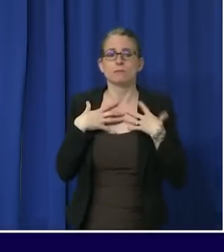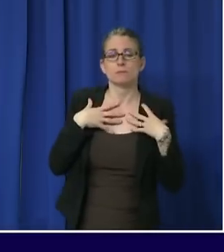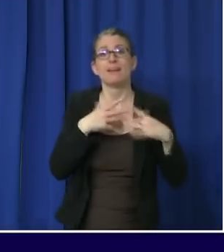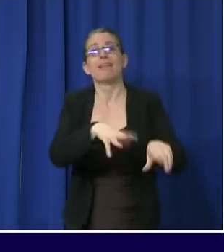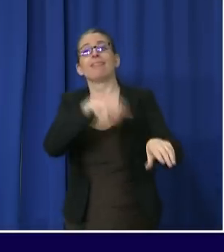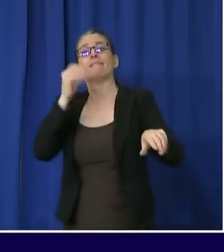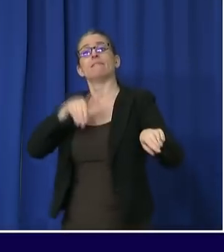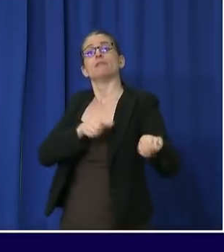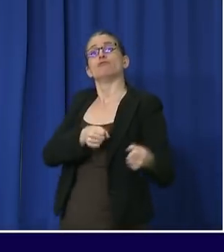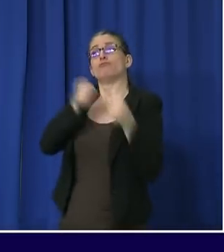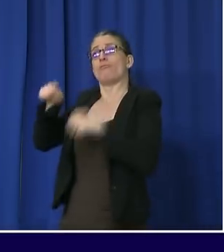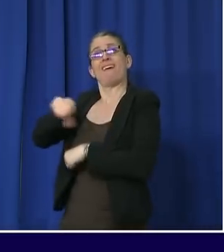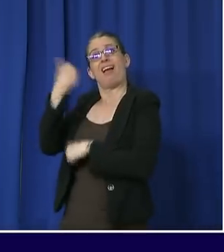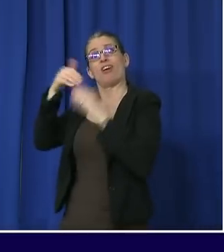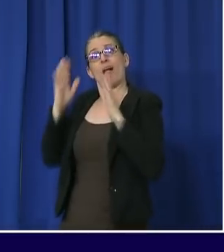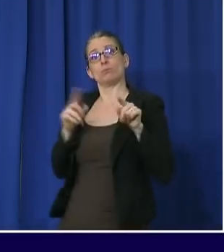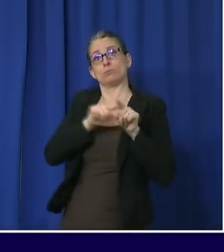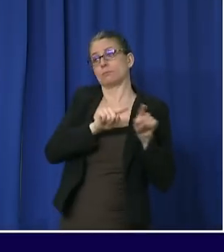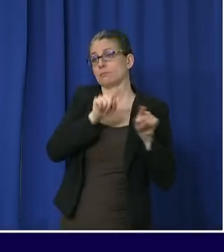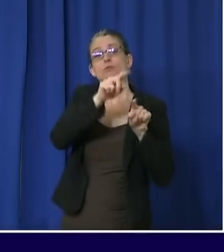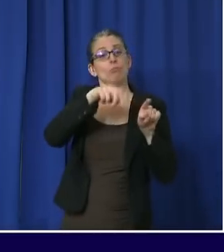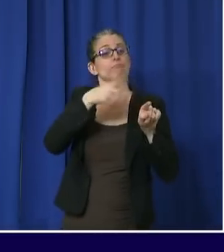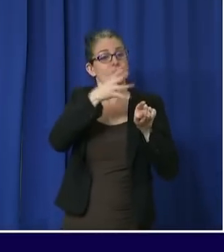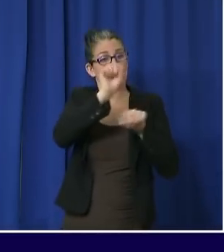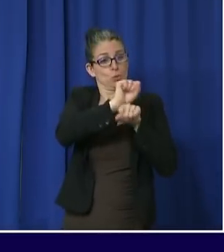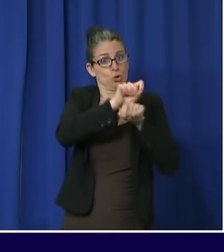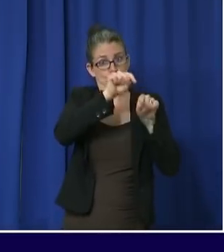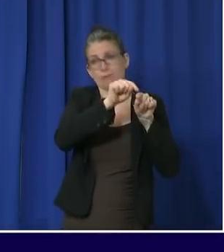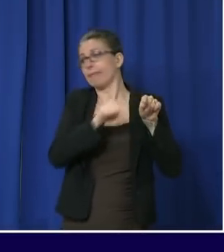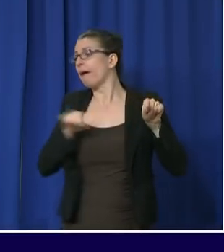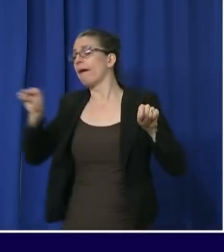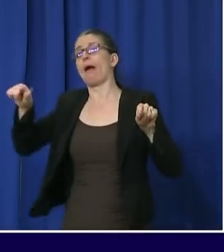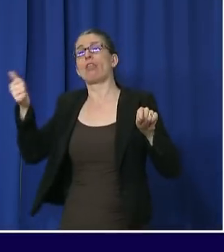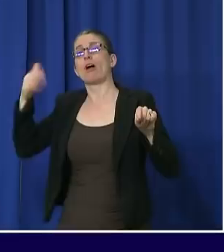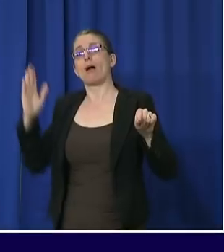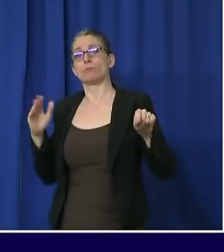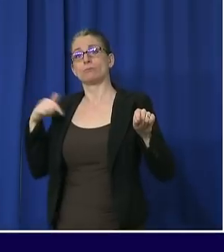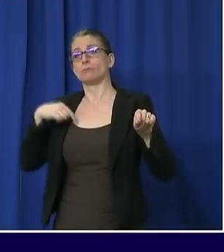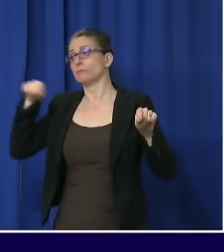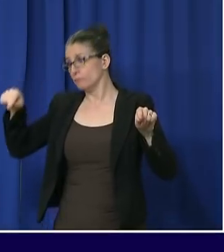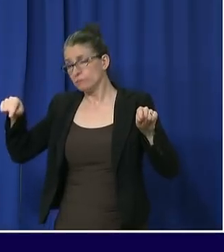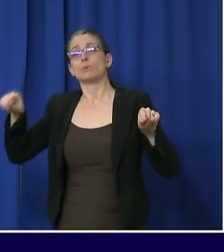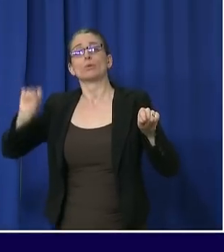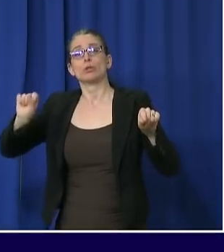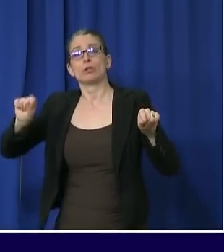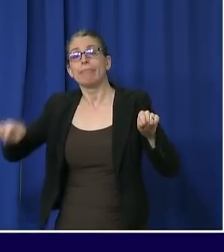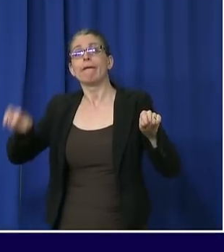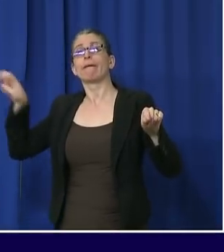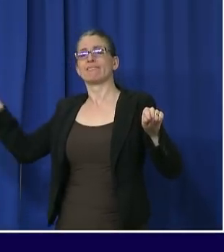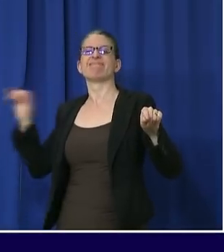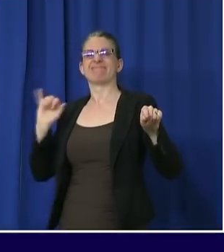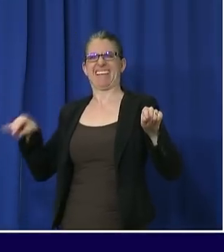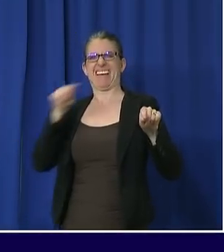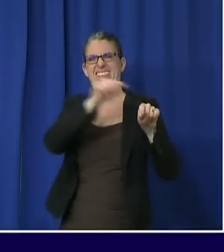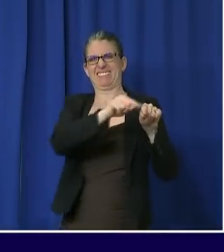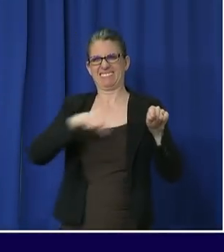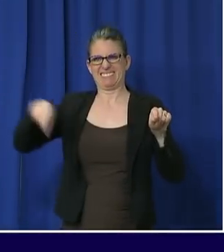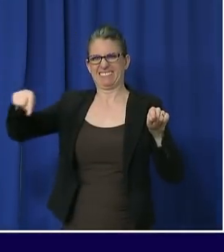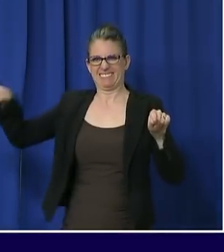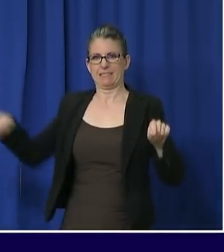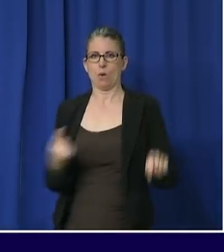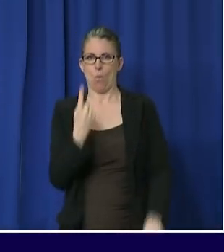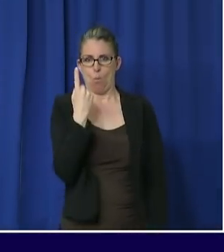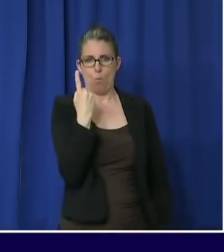enough epi-links between themselves, we may constitute them as one singular outbreak as opposed to distinct